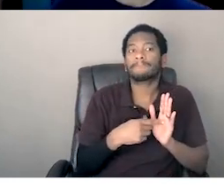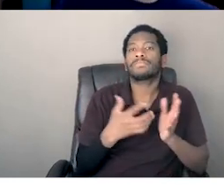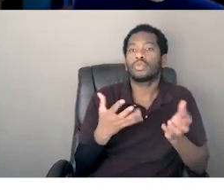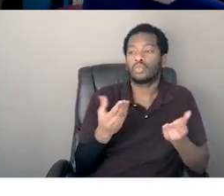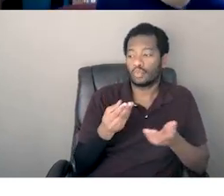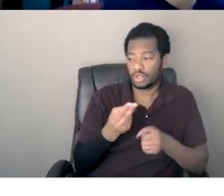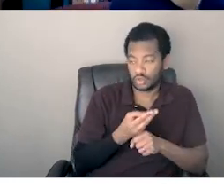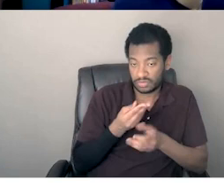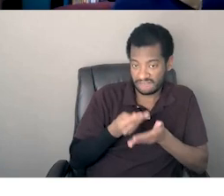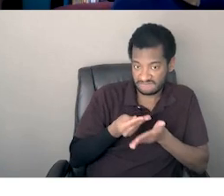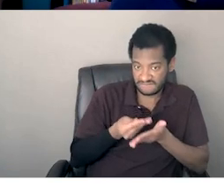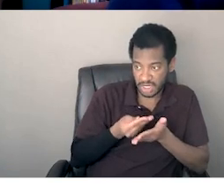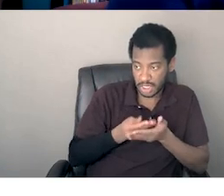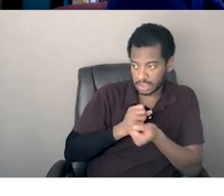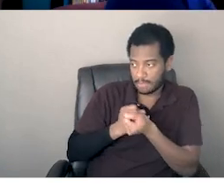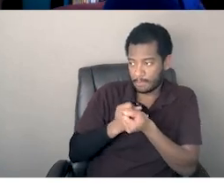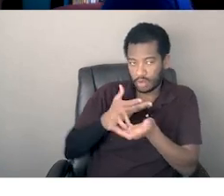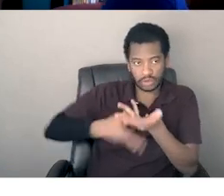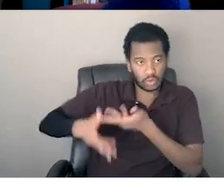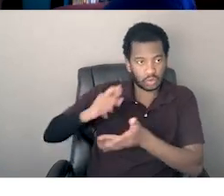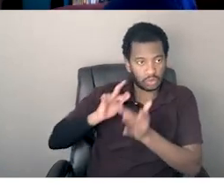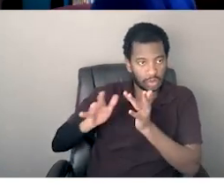to support people's social networks.